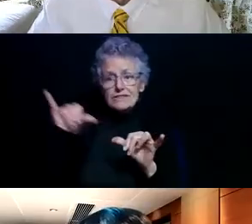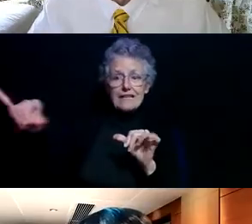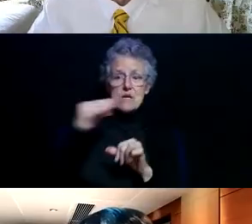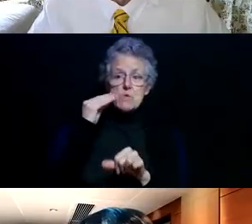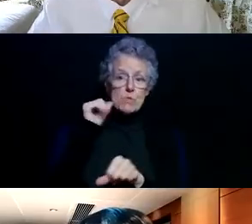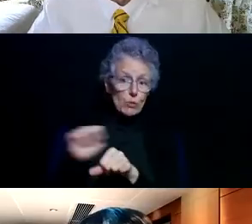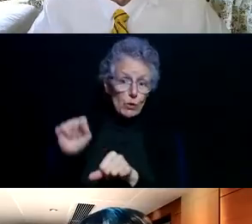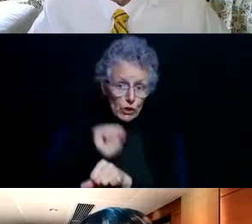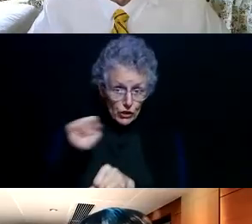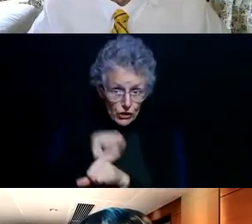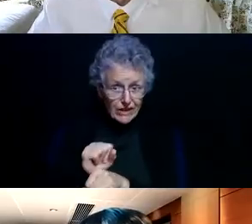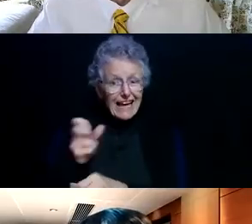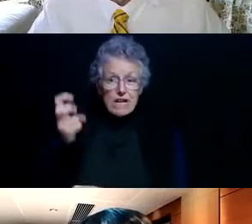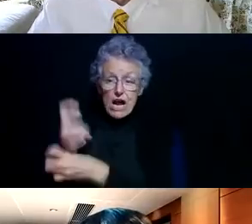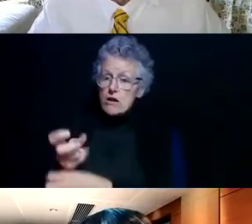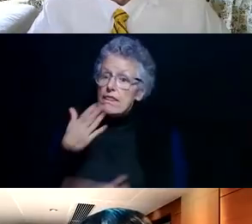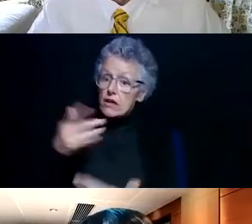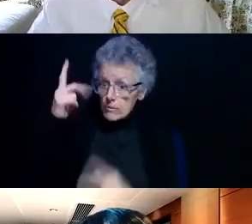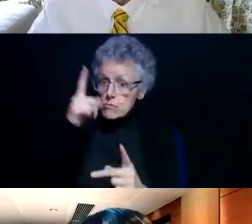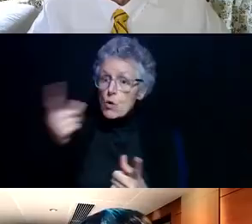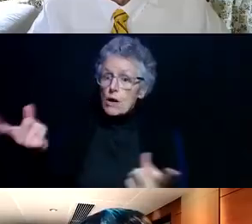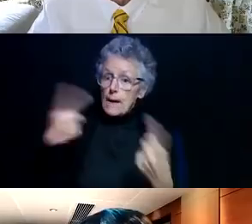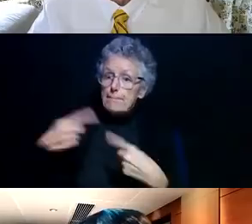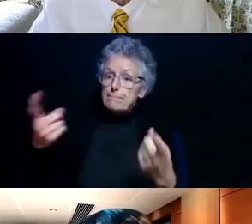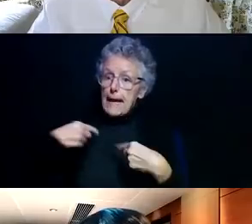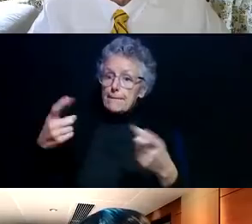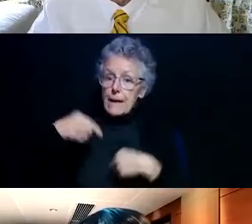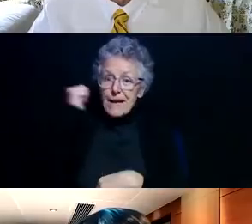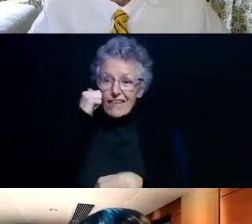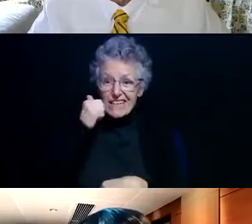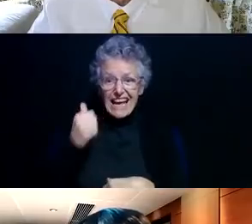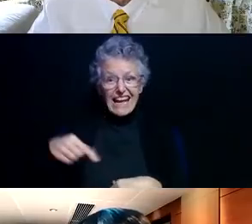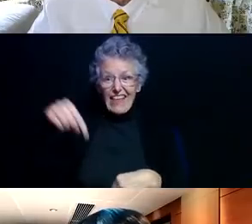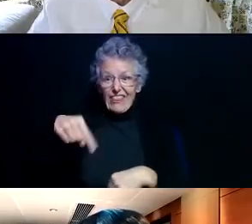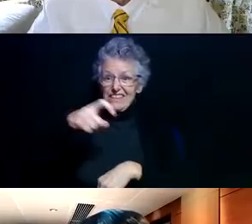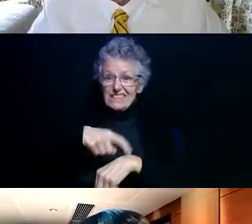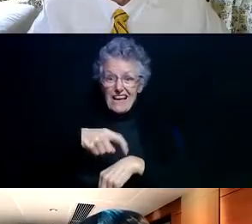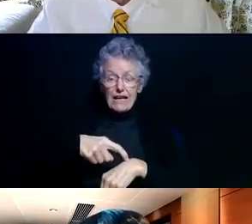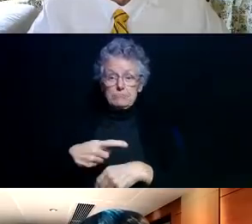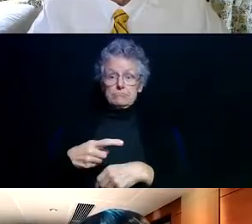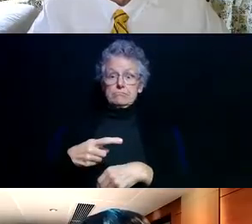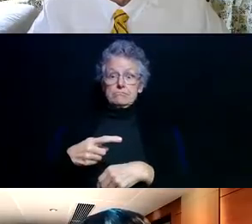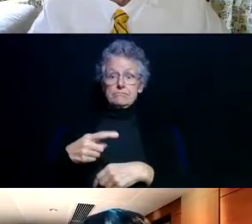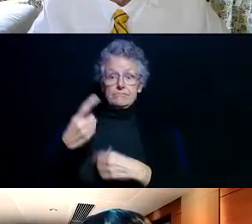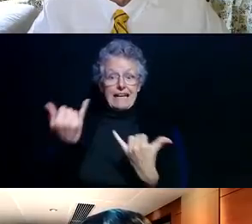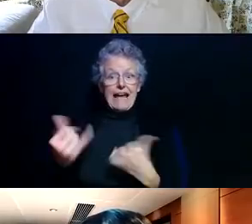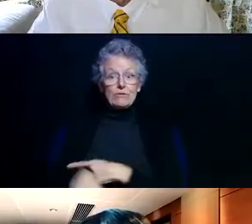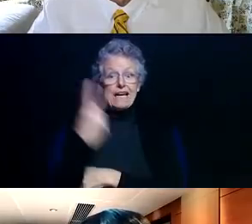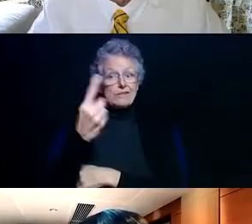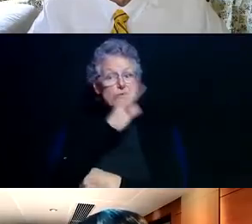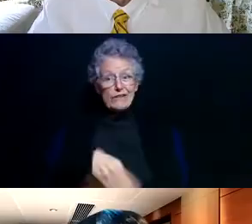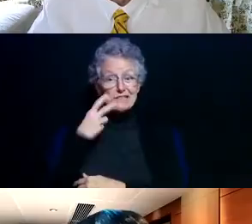those who are coming in every day. These are times that we never saw before, but it is time that